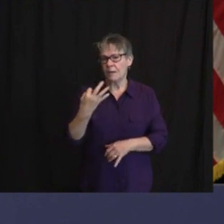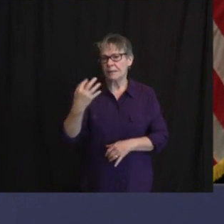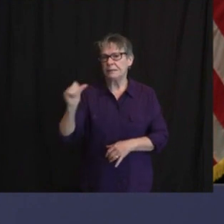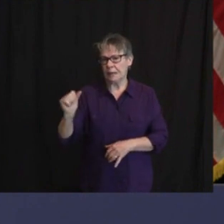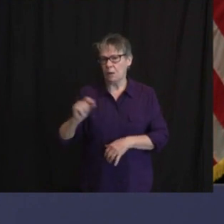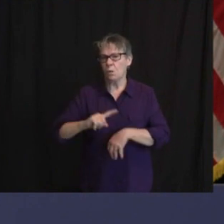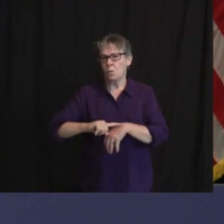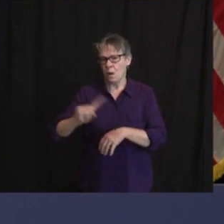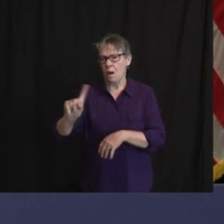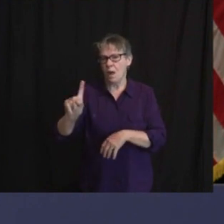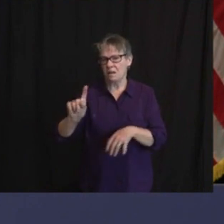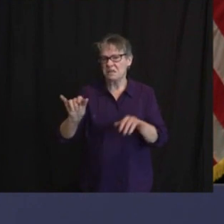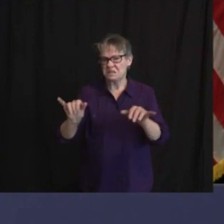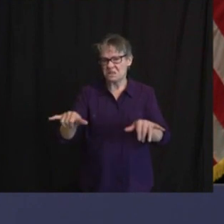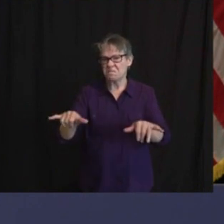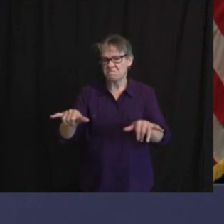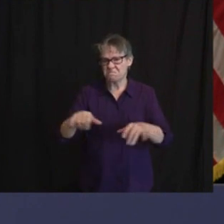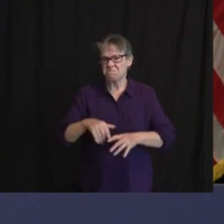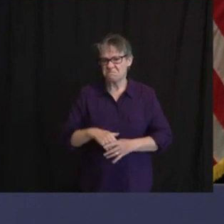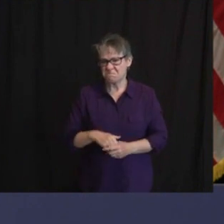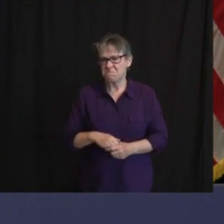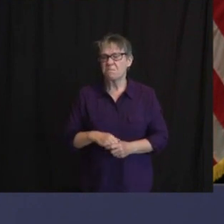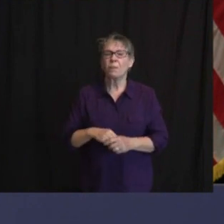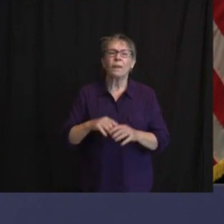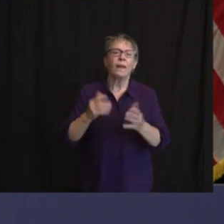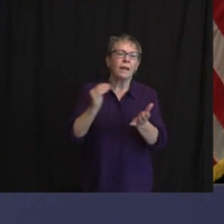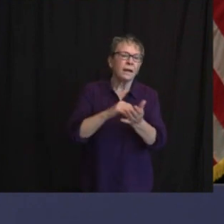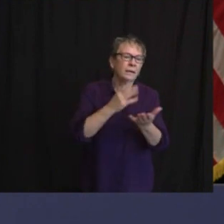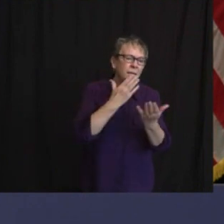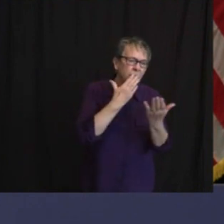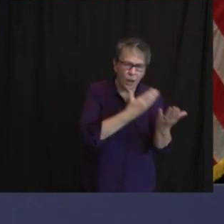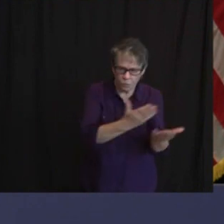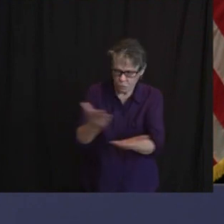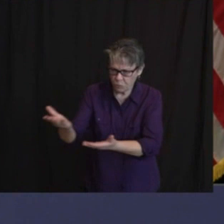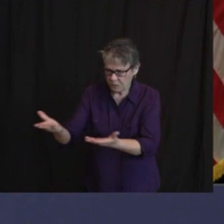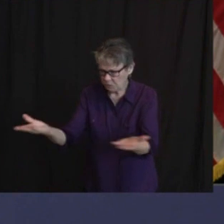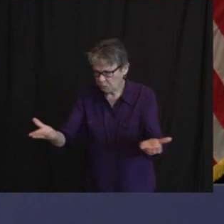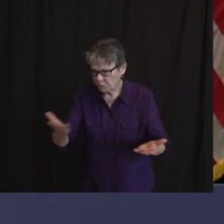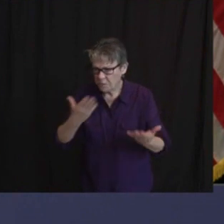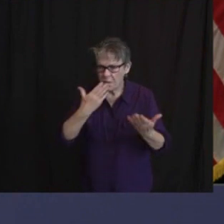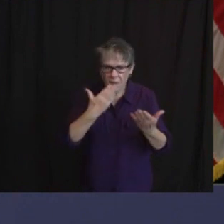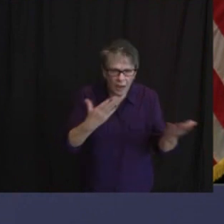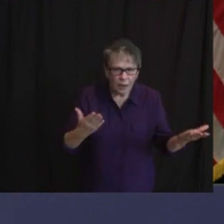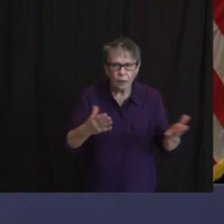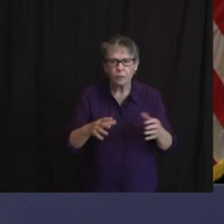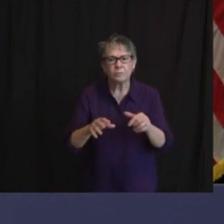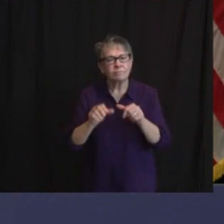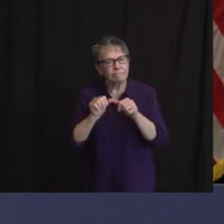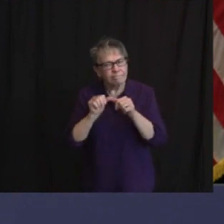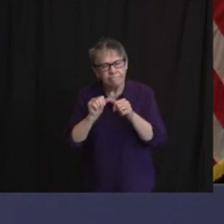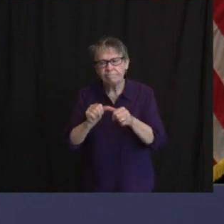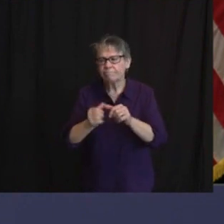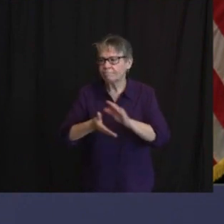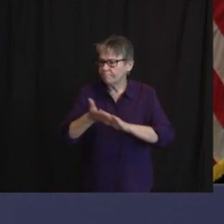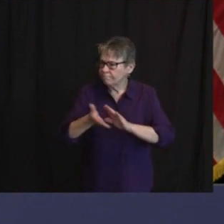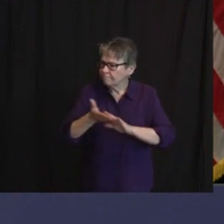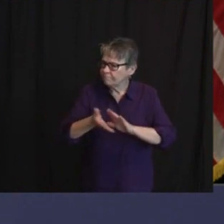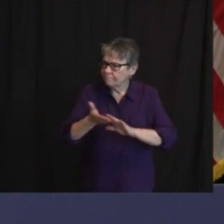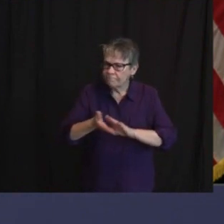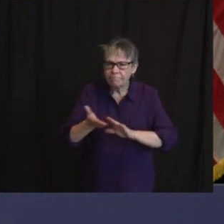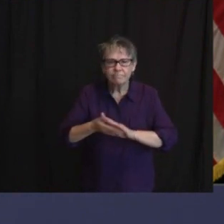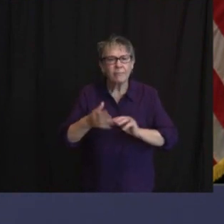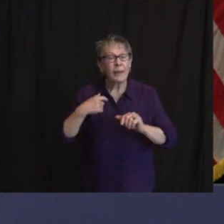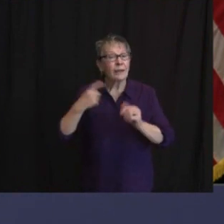Again, folks, thank you for everything you're doing. Keep doing what you're doing. Again, I have to repeat this. It's making a